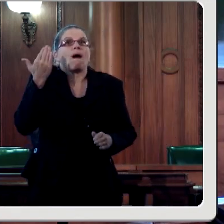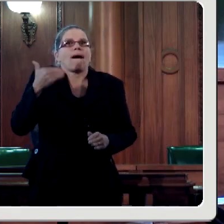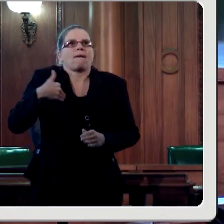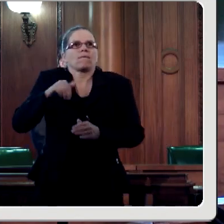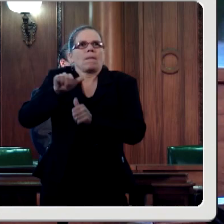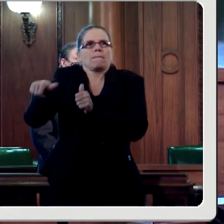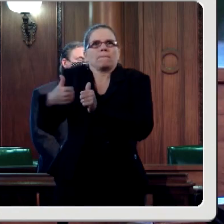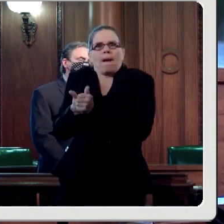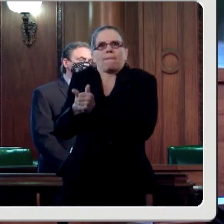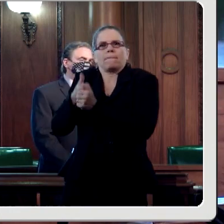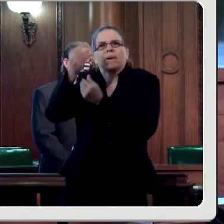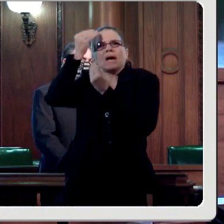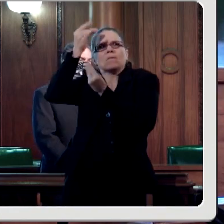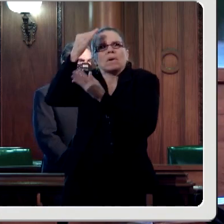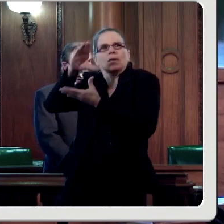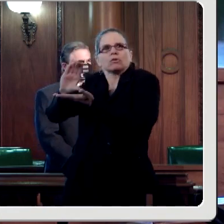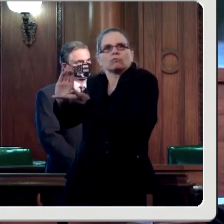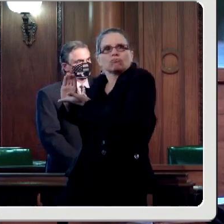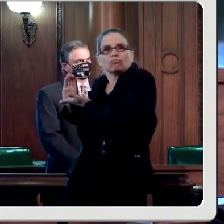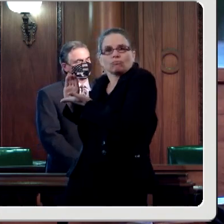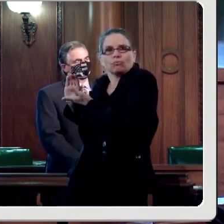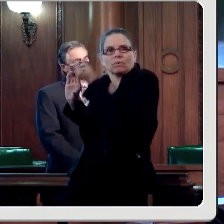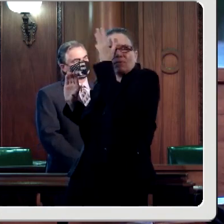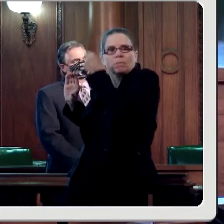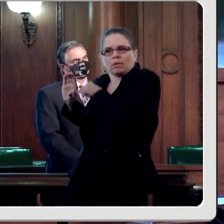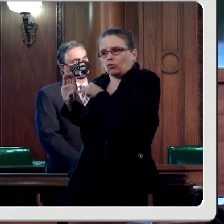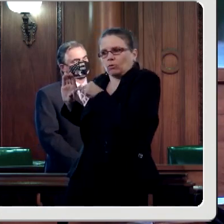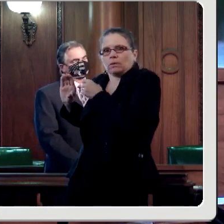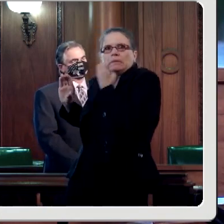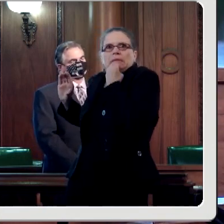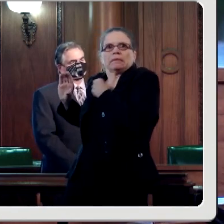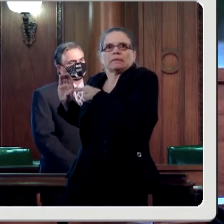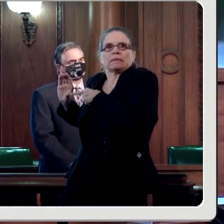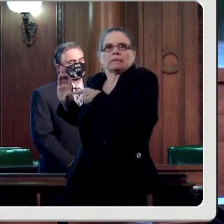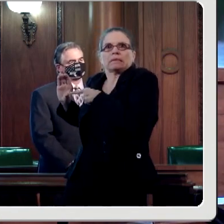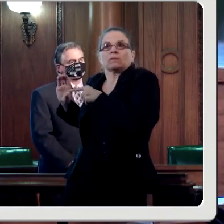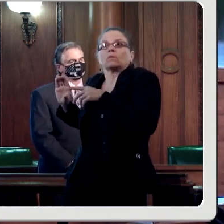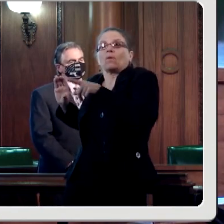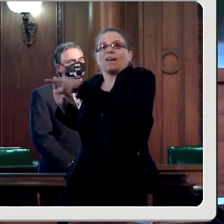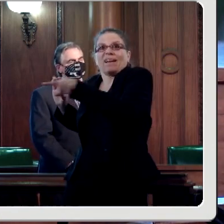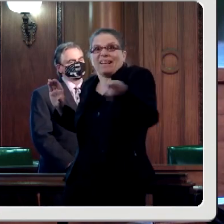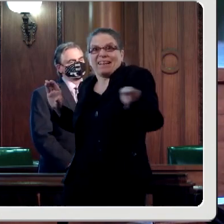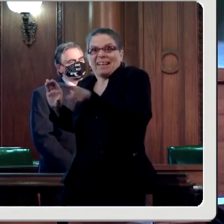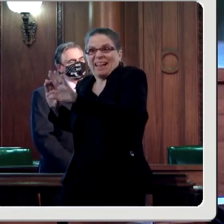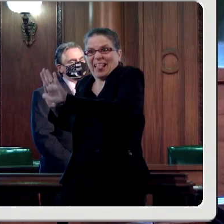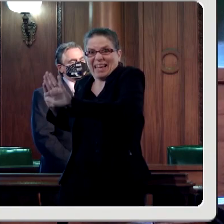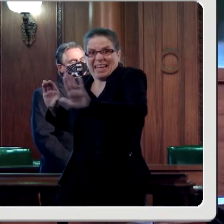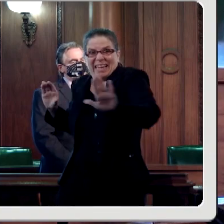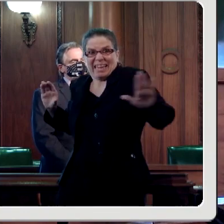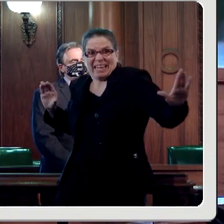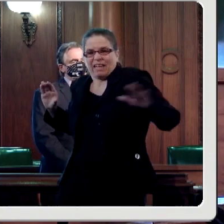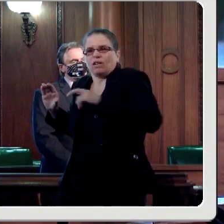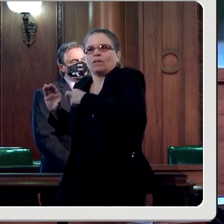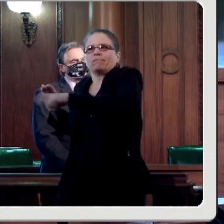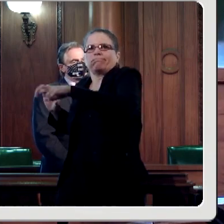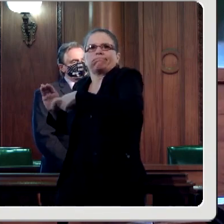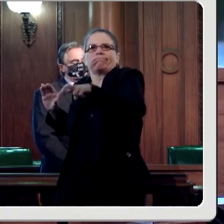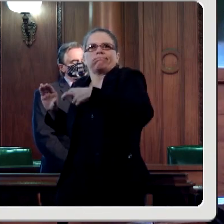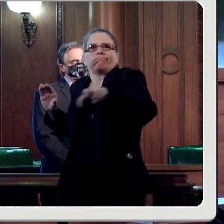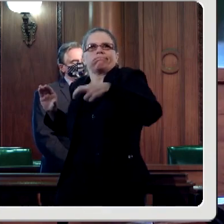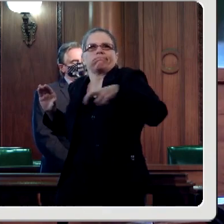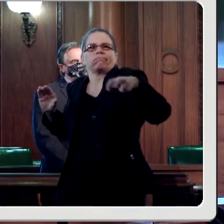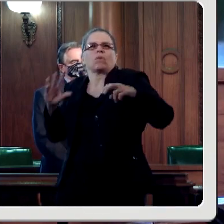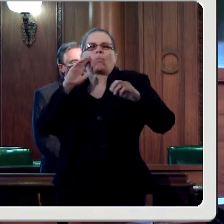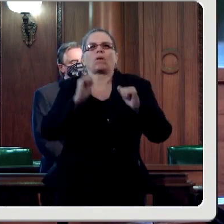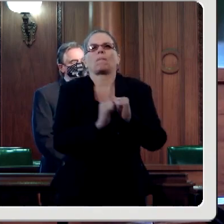we're not going to lose anything, and we're getting everything backed up now and online. Our priority